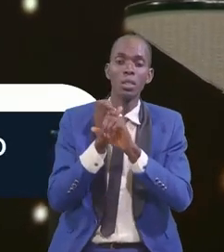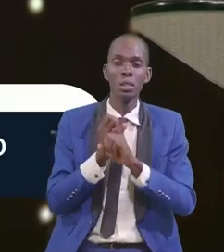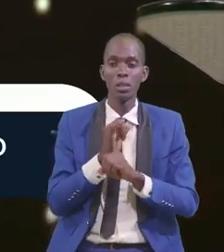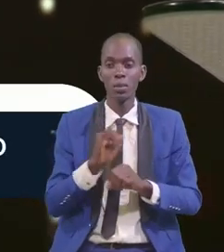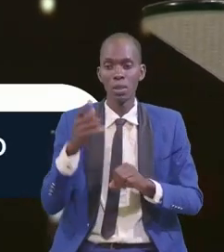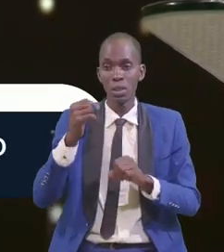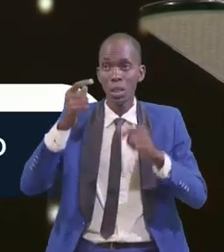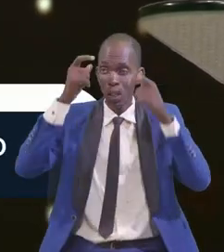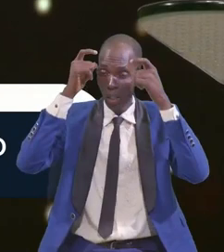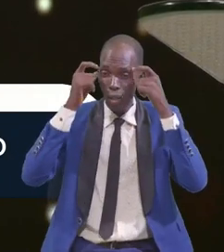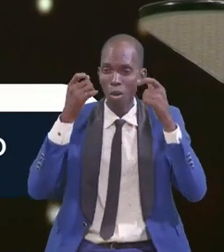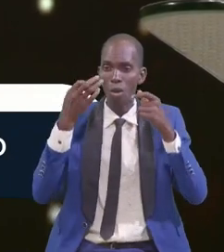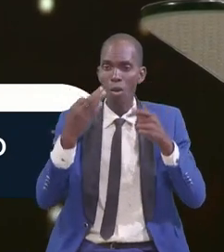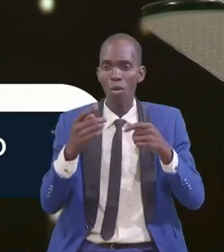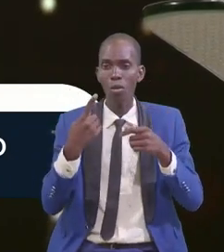crown of